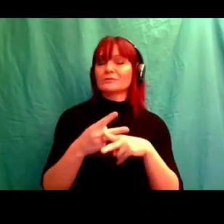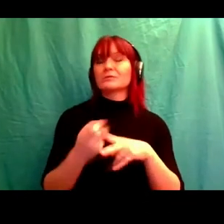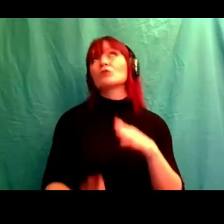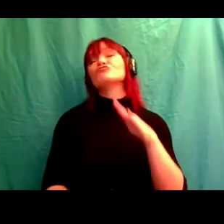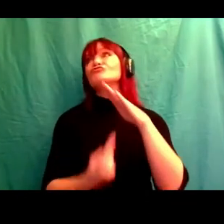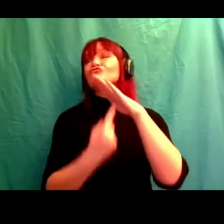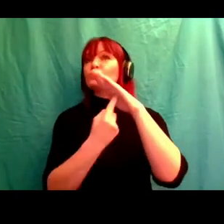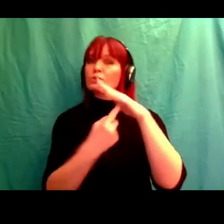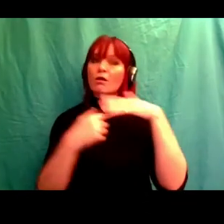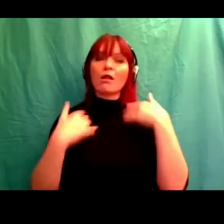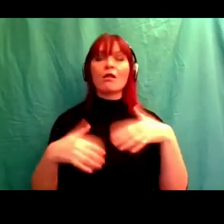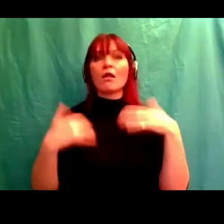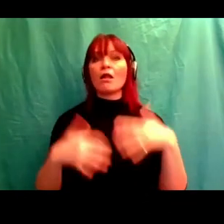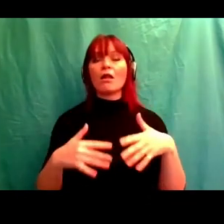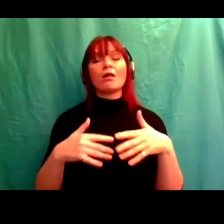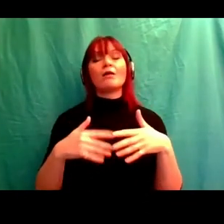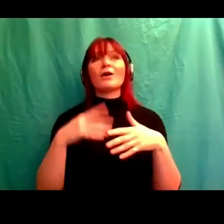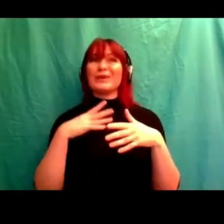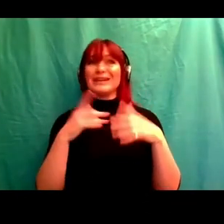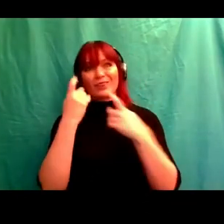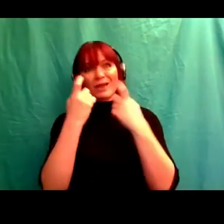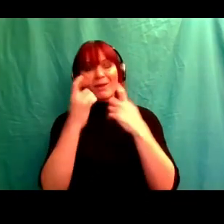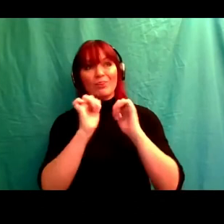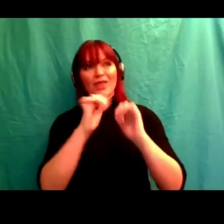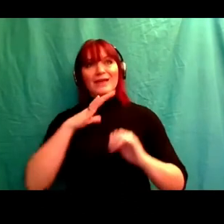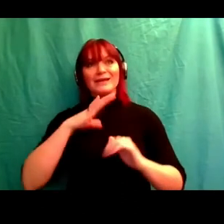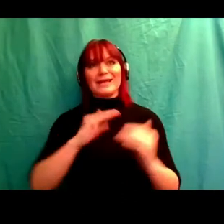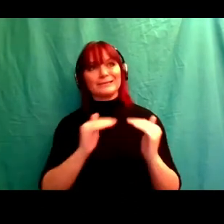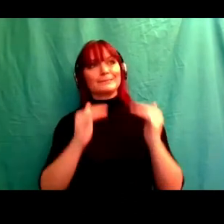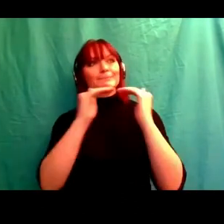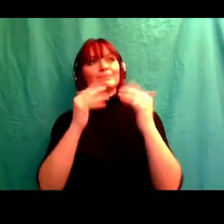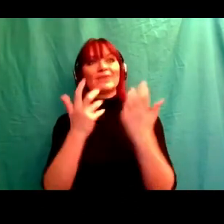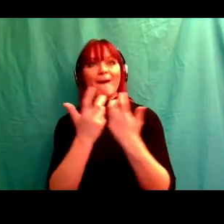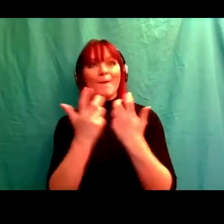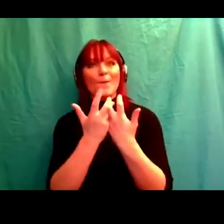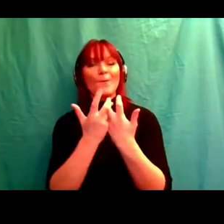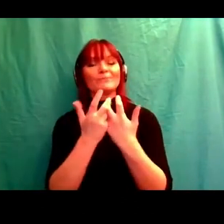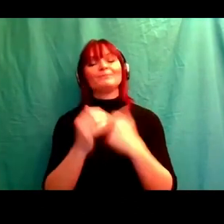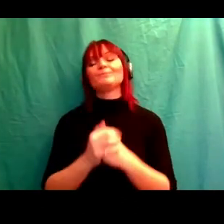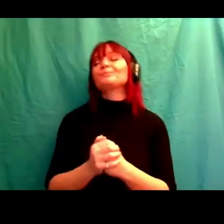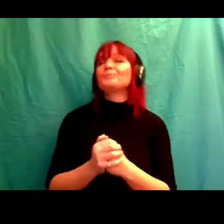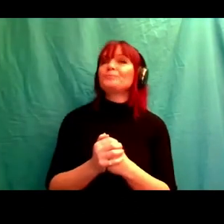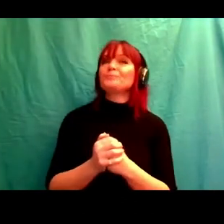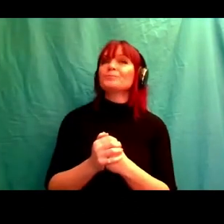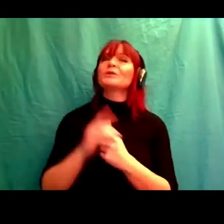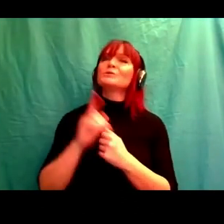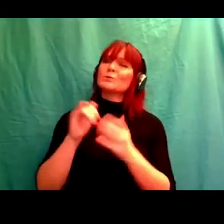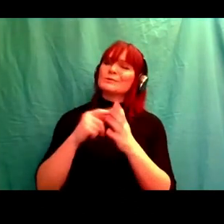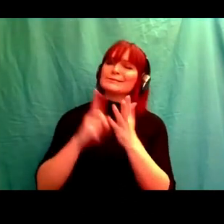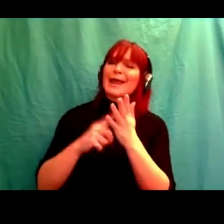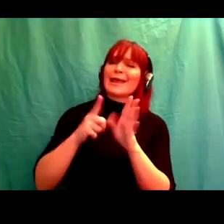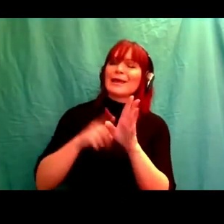system, and how we ensure their needs and views are taken into account. So Sally, just building on what you were talking about